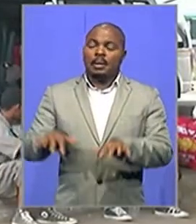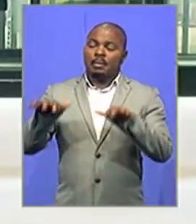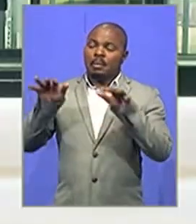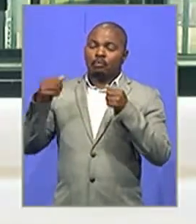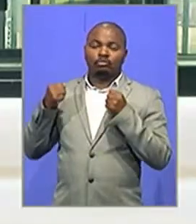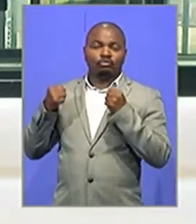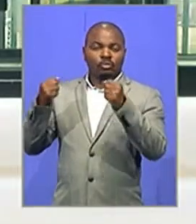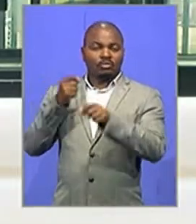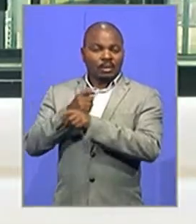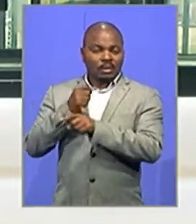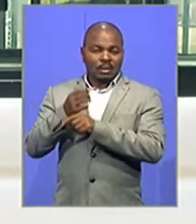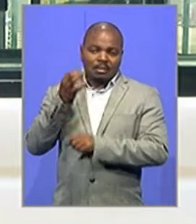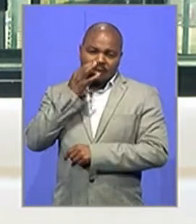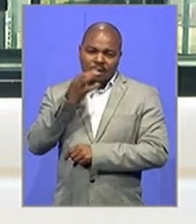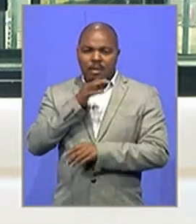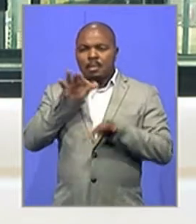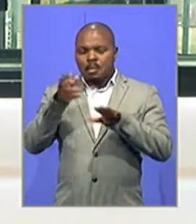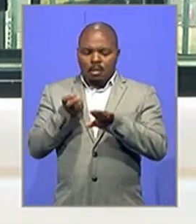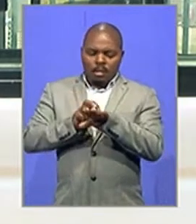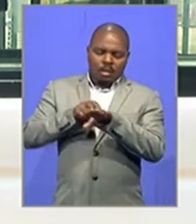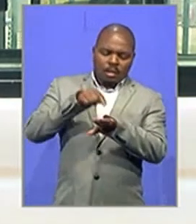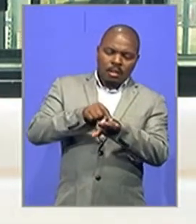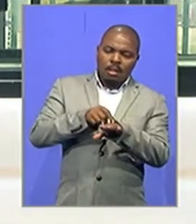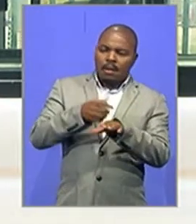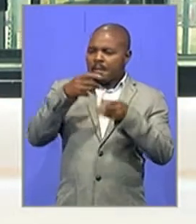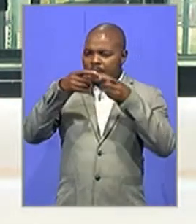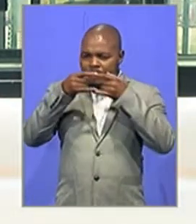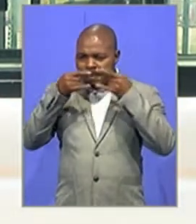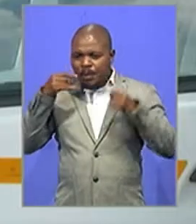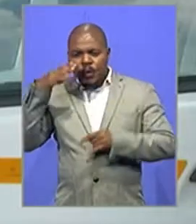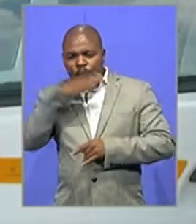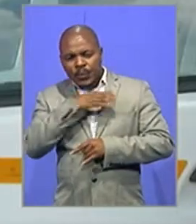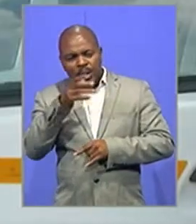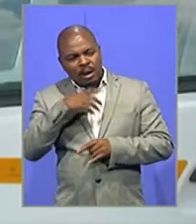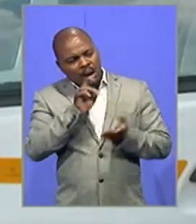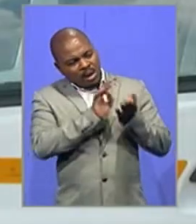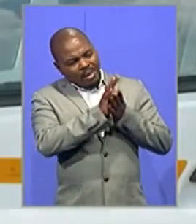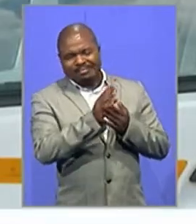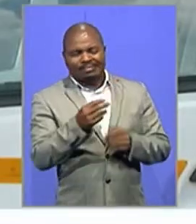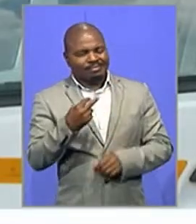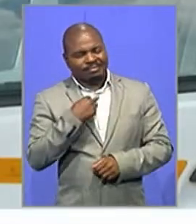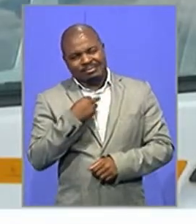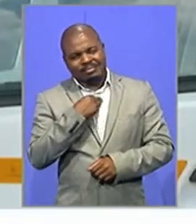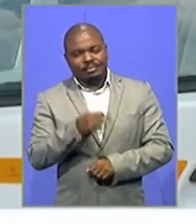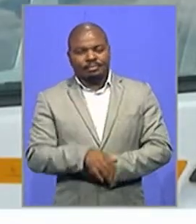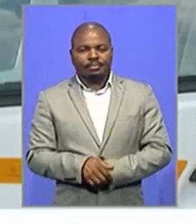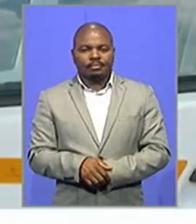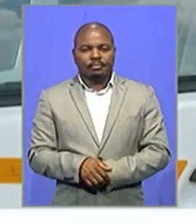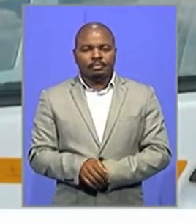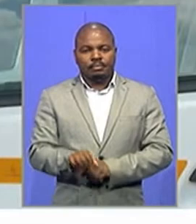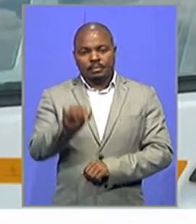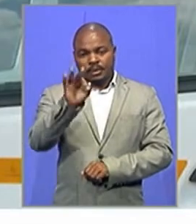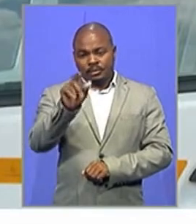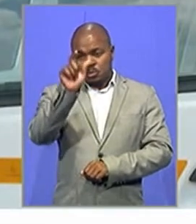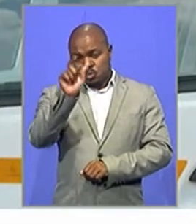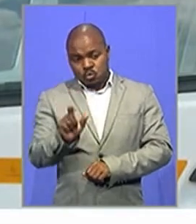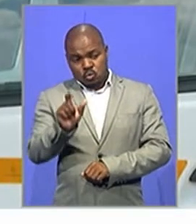bapalami bao ba sa tsenyang dimaske go ka dirisa ditekesi tsa bona. Mo re fitlhelang le gore motho ga a